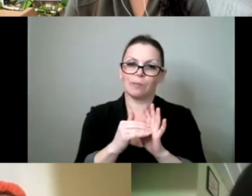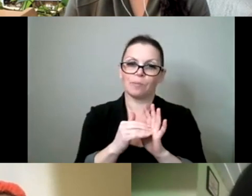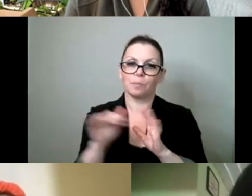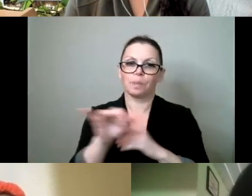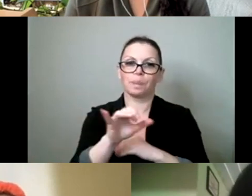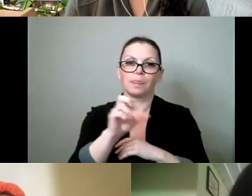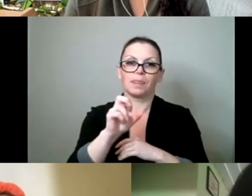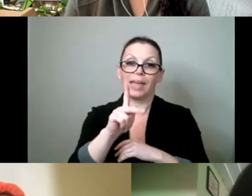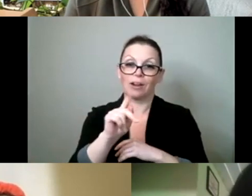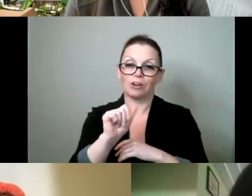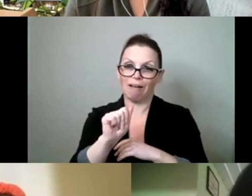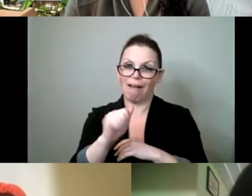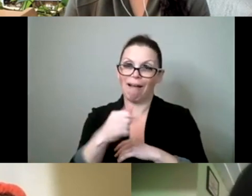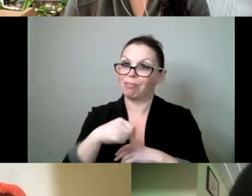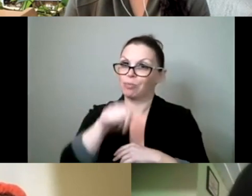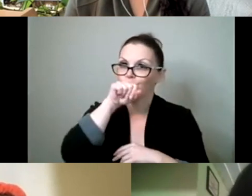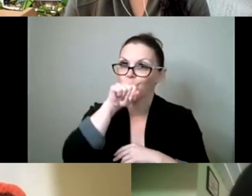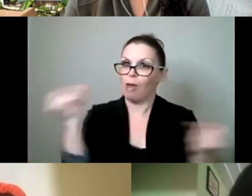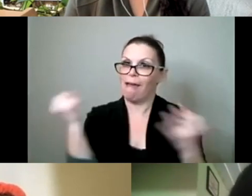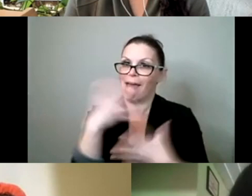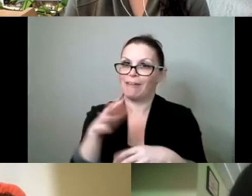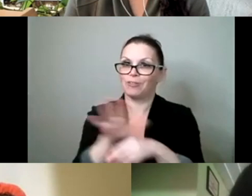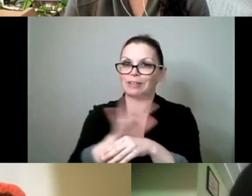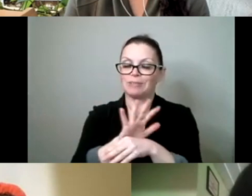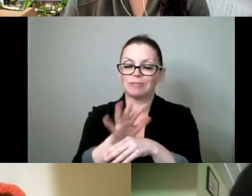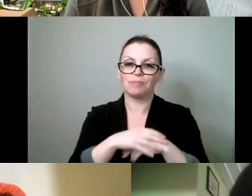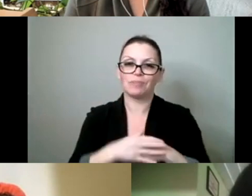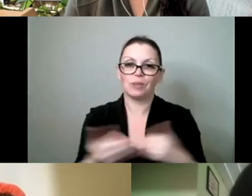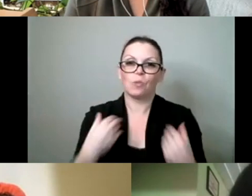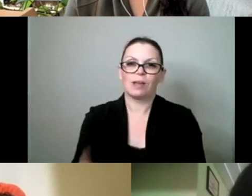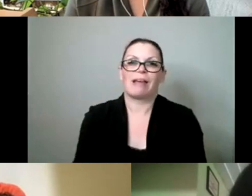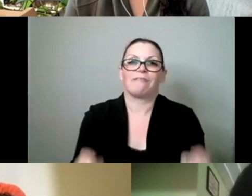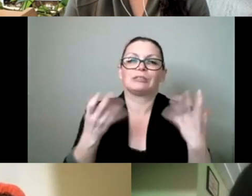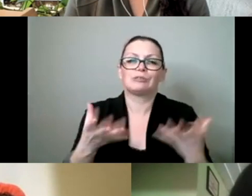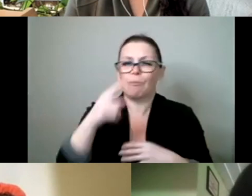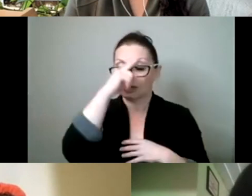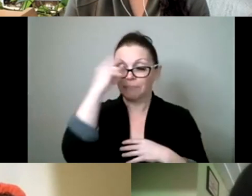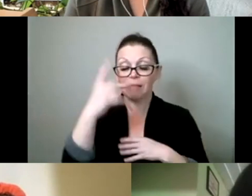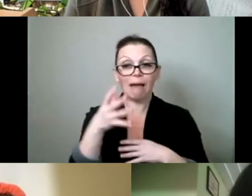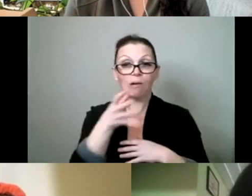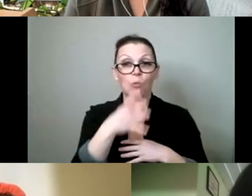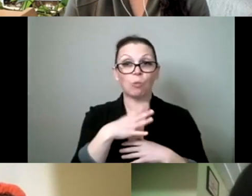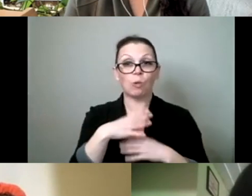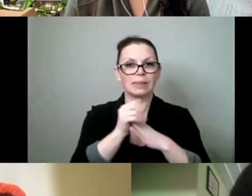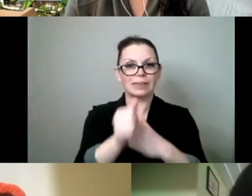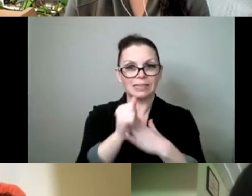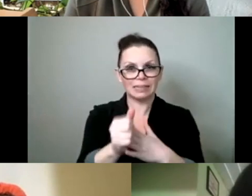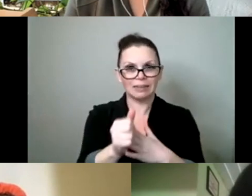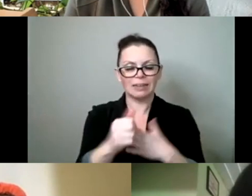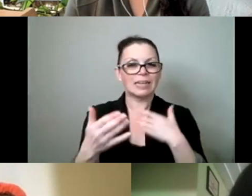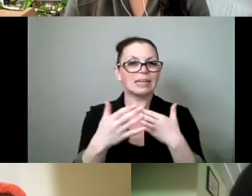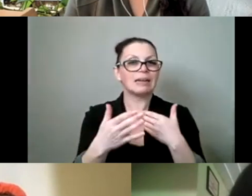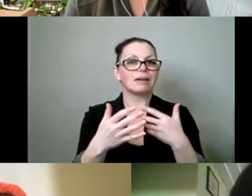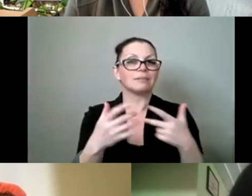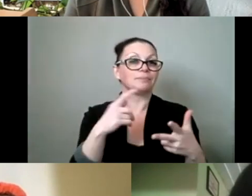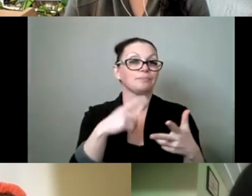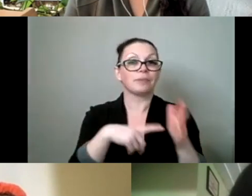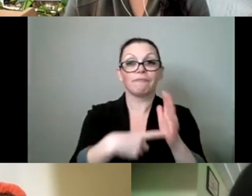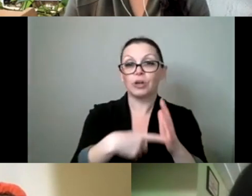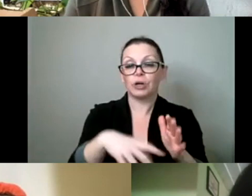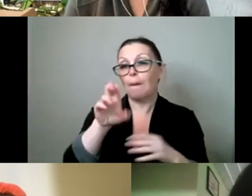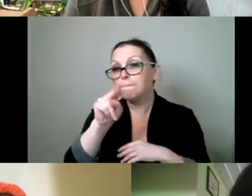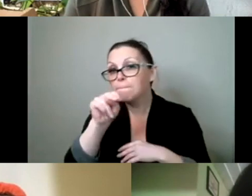I love the horror too. And we have so many Black female leads right now, like whether it be Barbarian, what, Bones